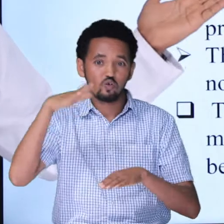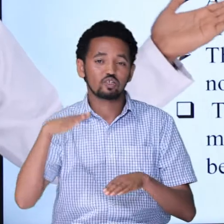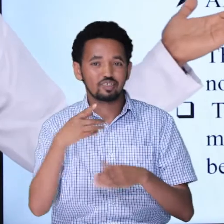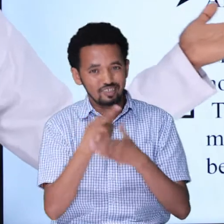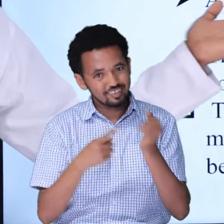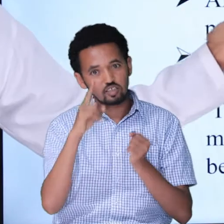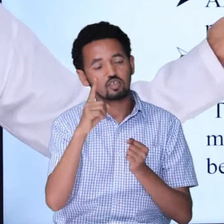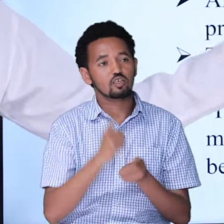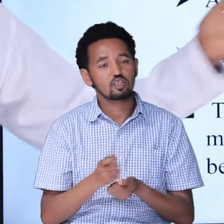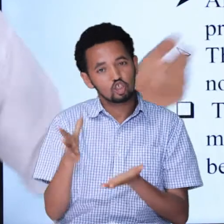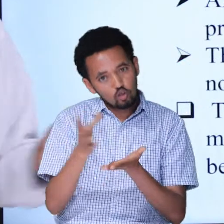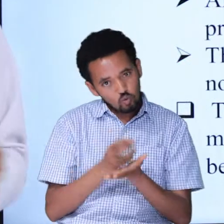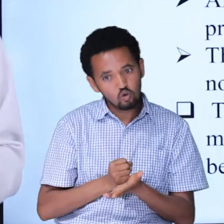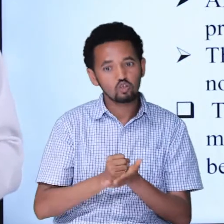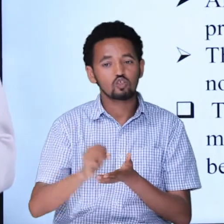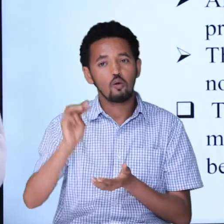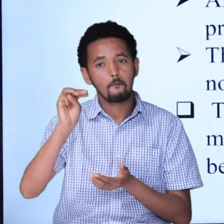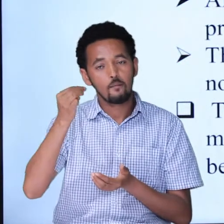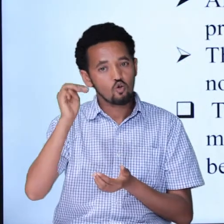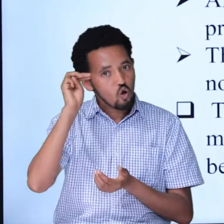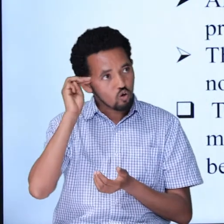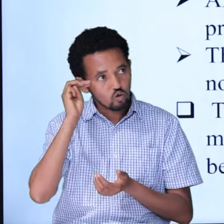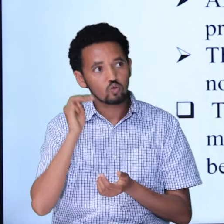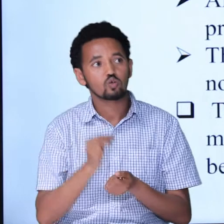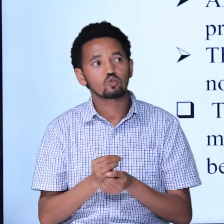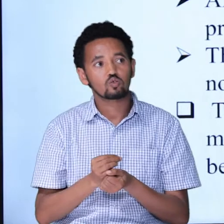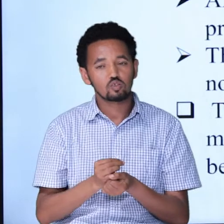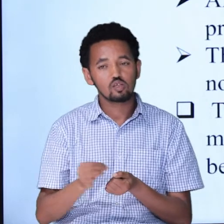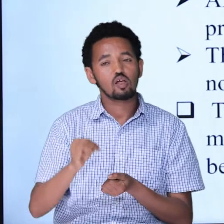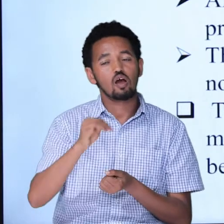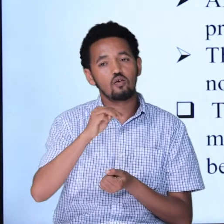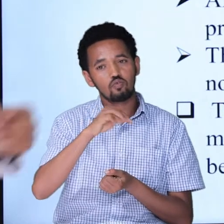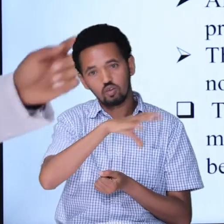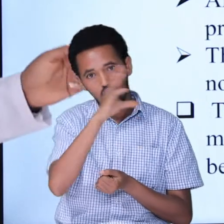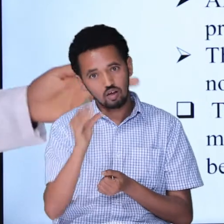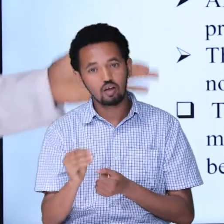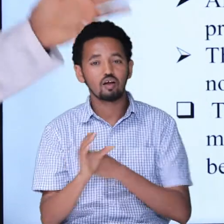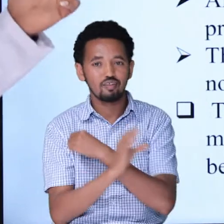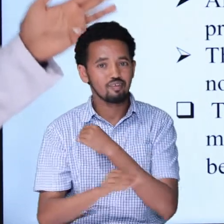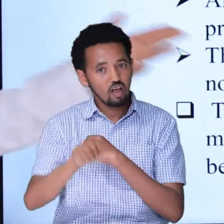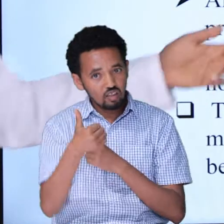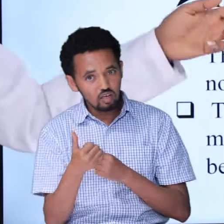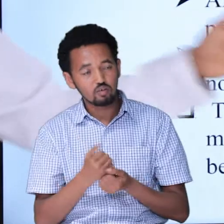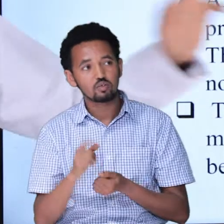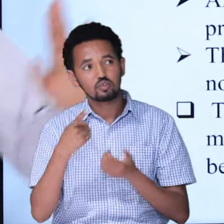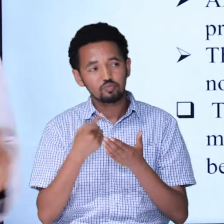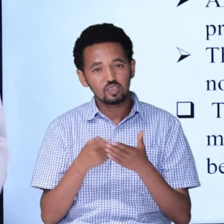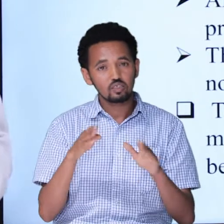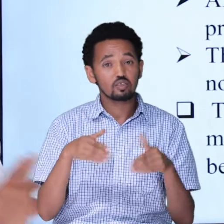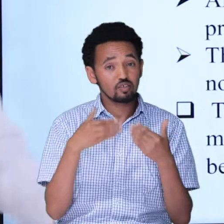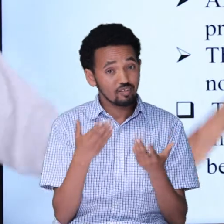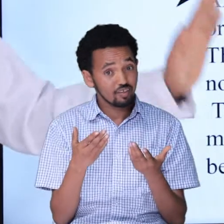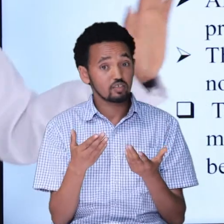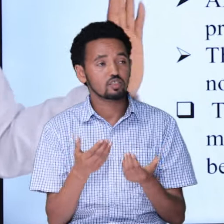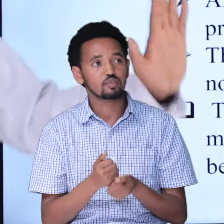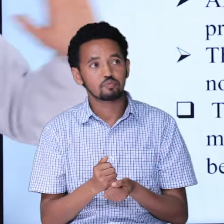or monocrop products among African countries. The other one, the price of such single